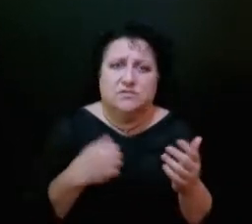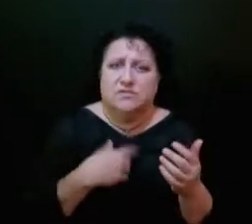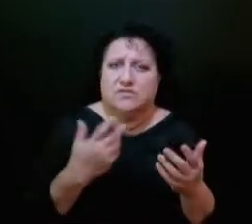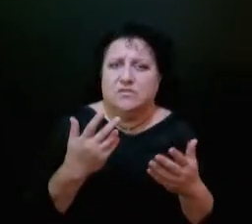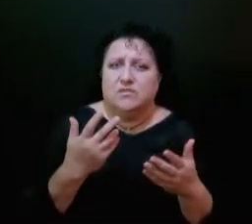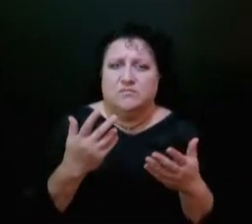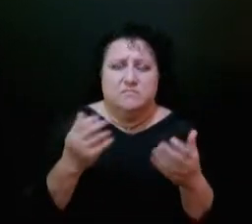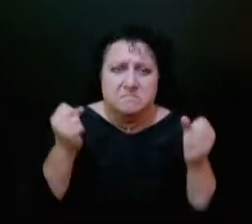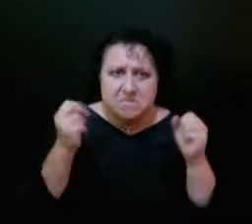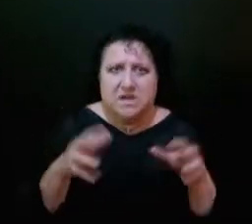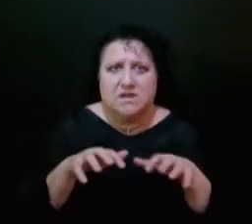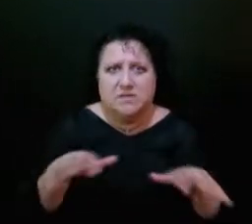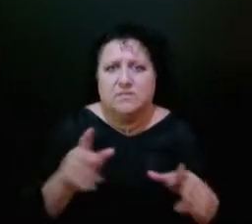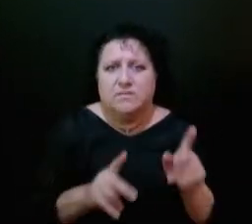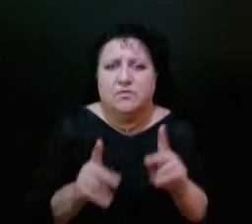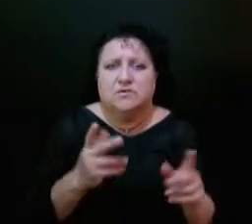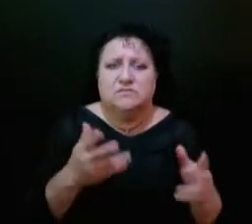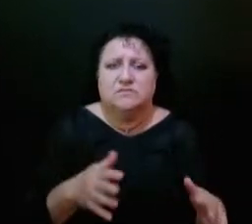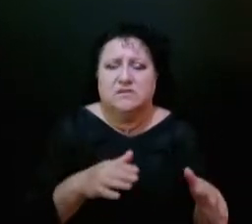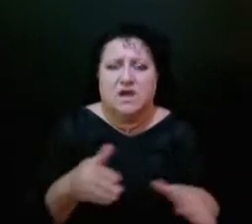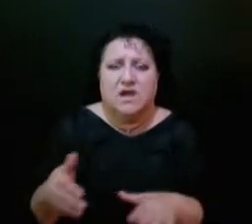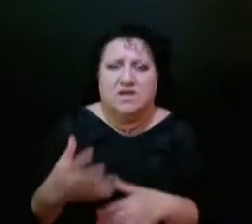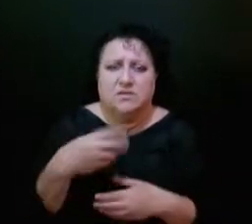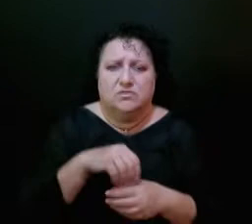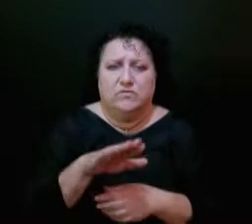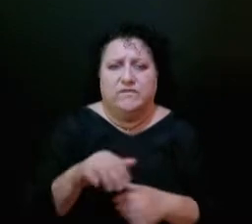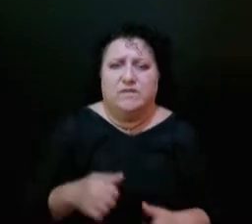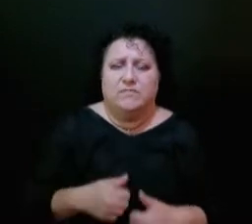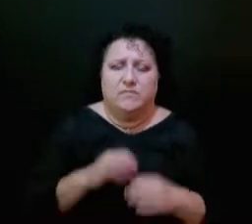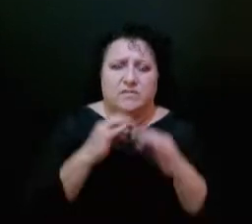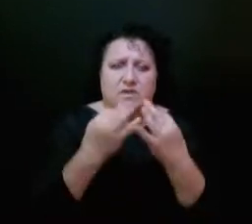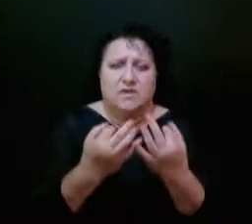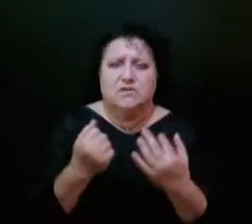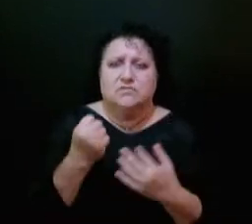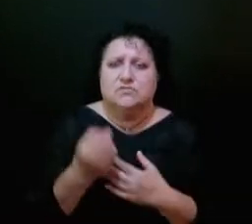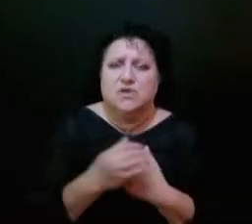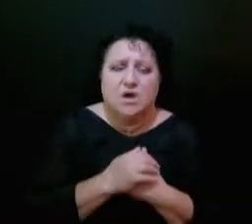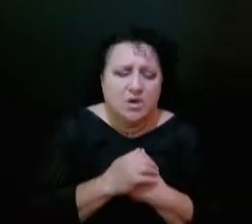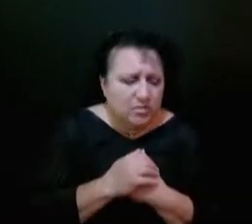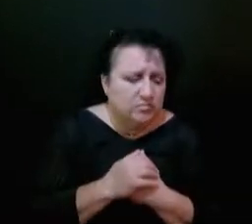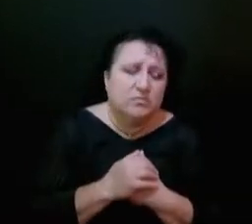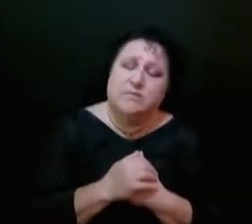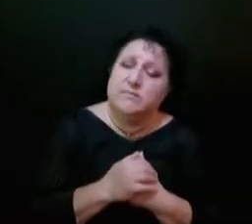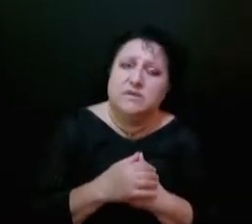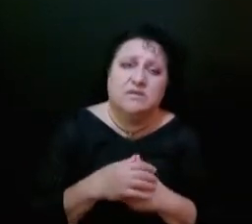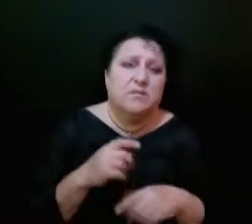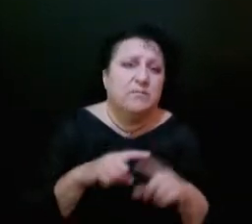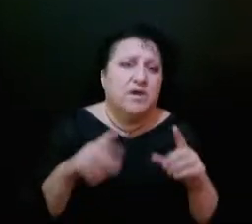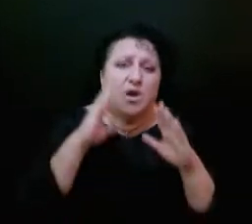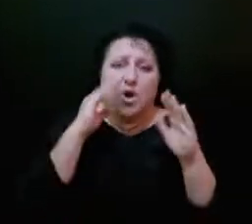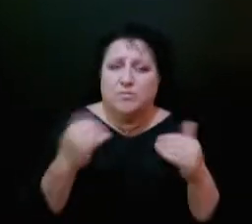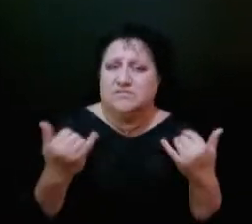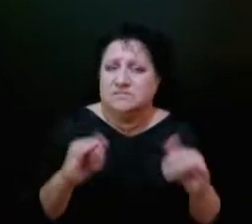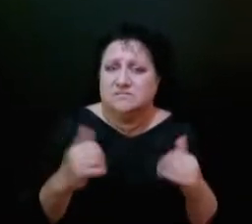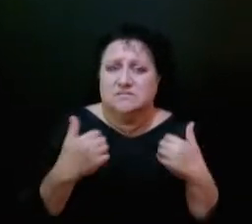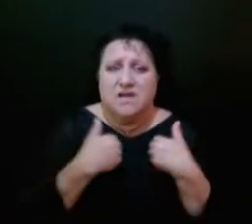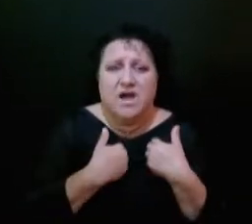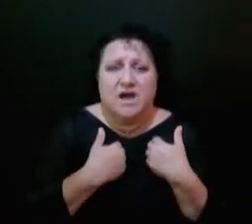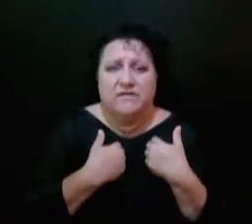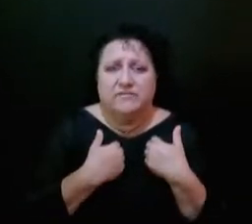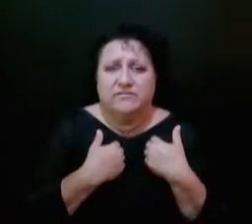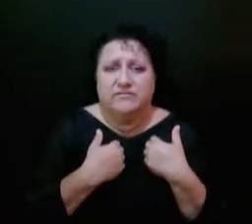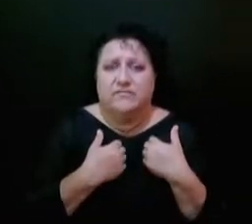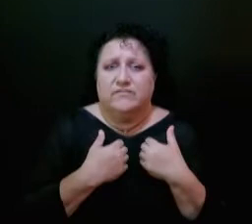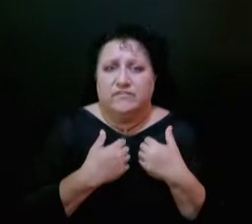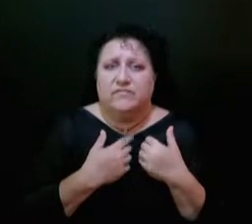yet, there is cause for hope because we are co-heirs with the victorious king. In the midst of this, I have two